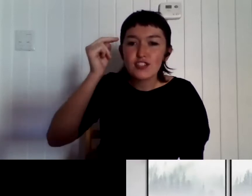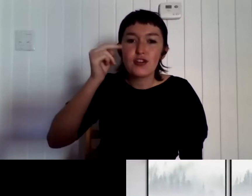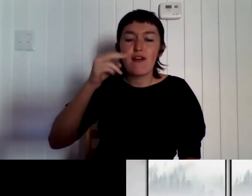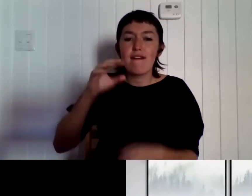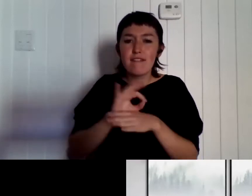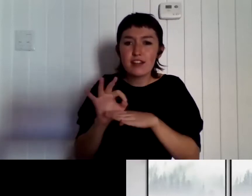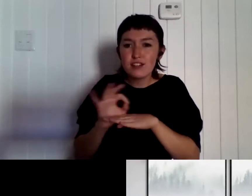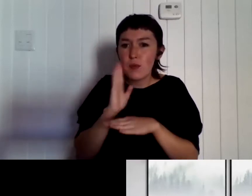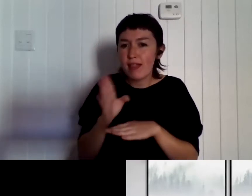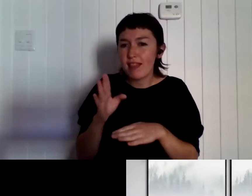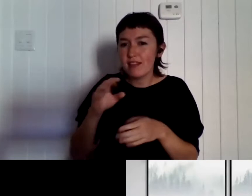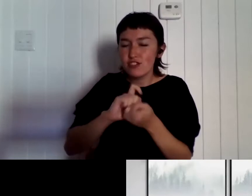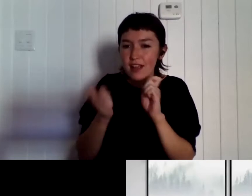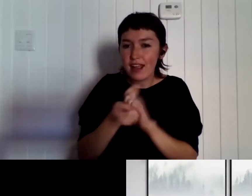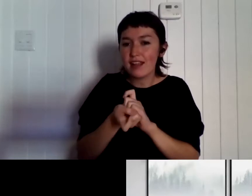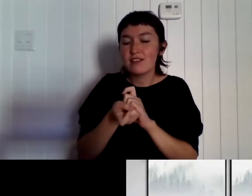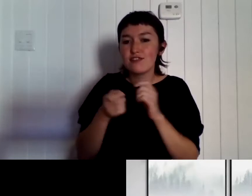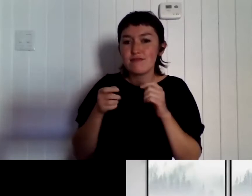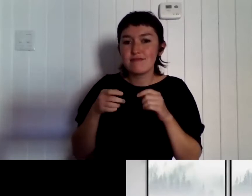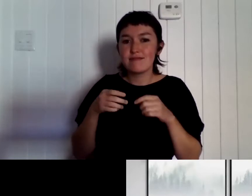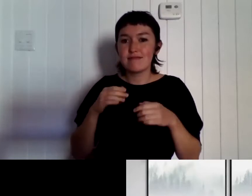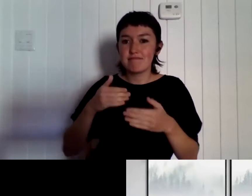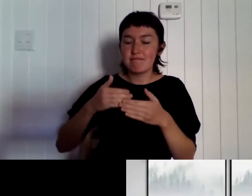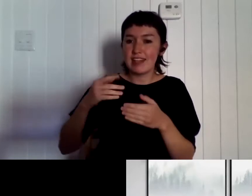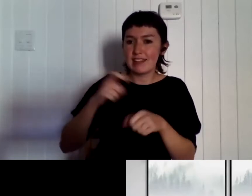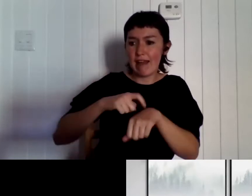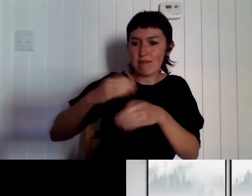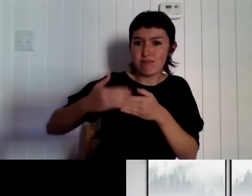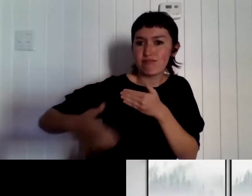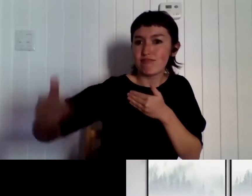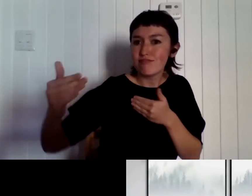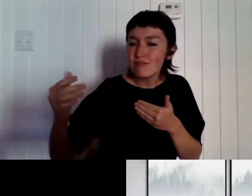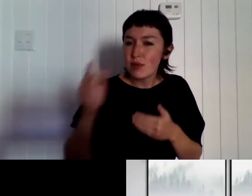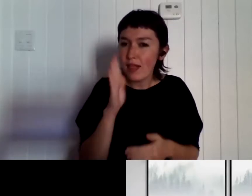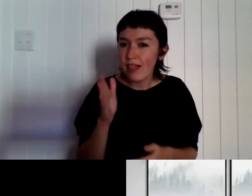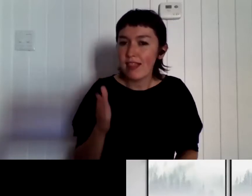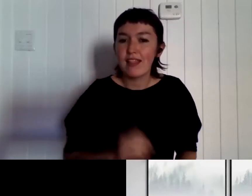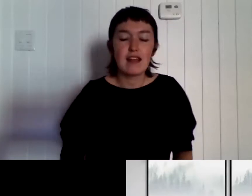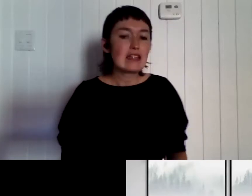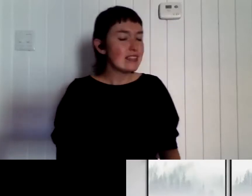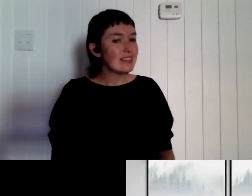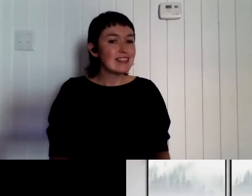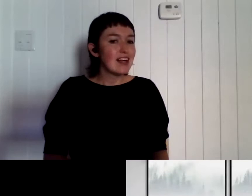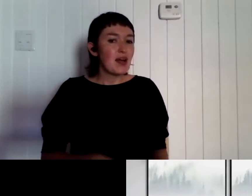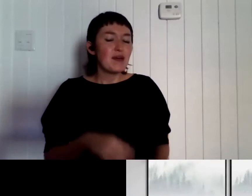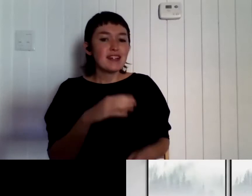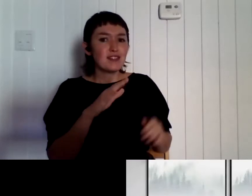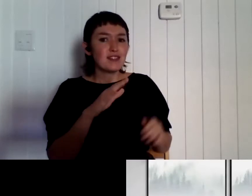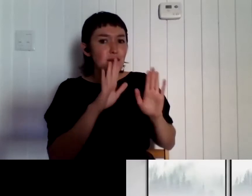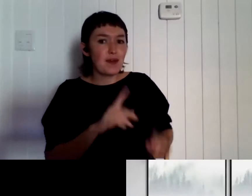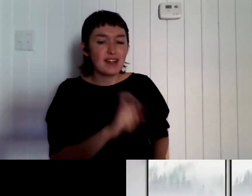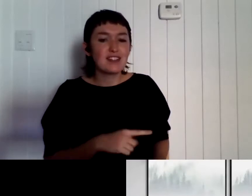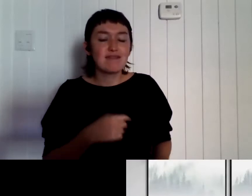a tough question. This is a tough question. So I can't think of anything off of the top of my head in terms of,